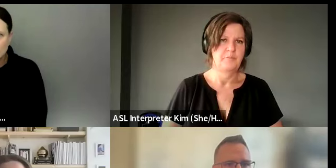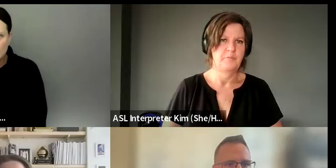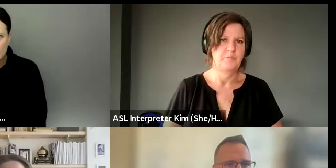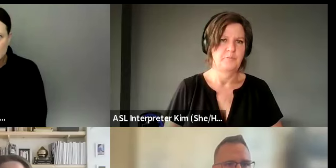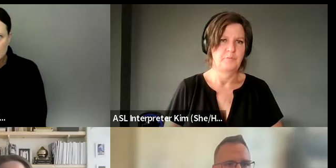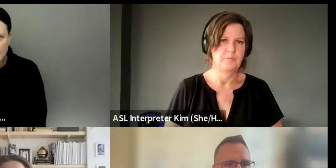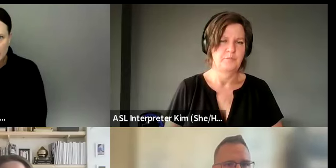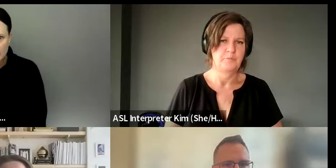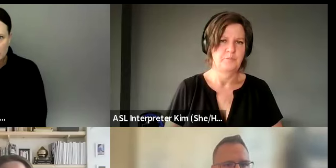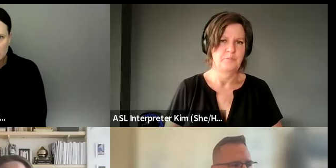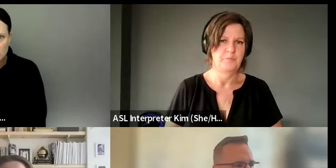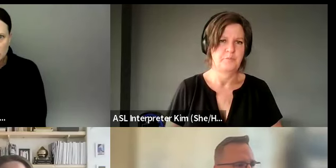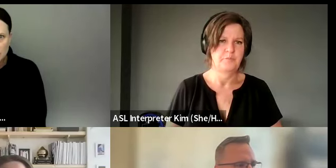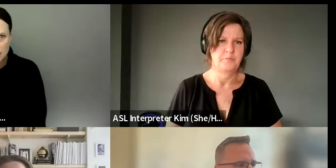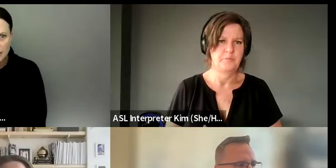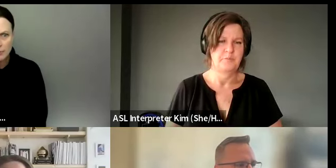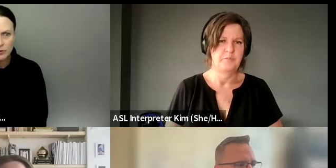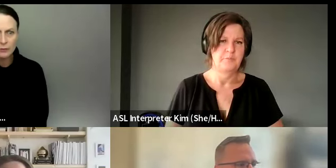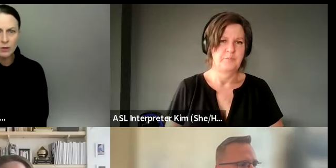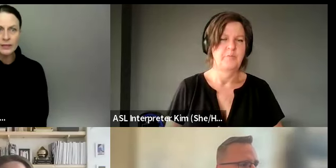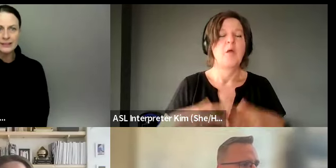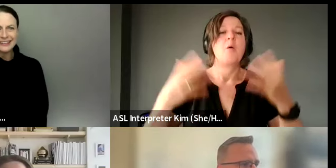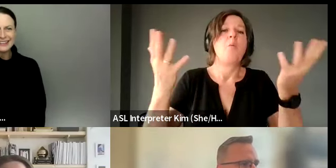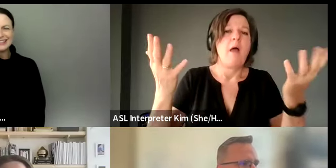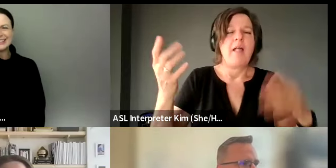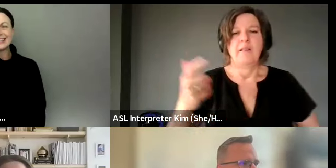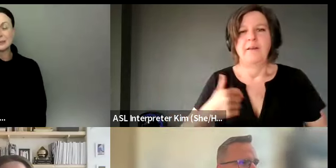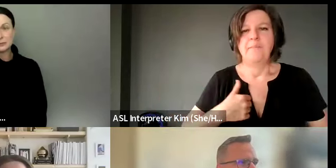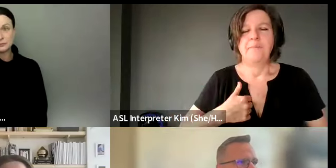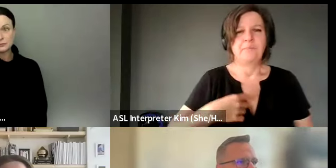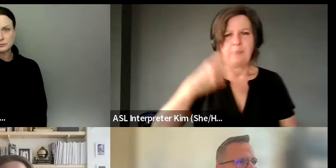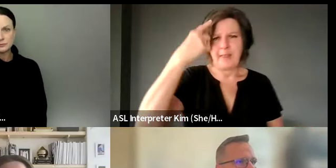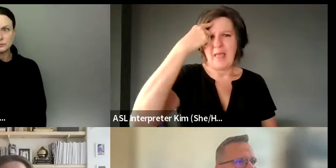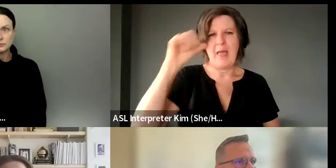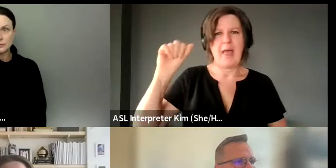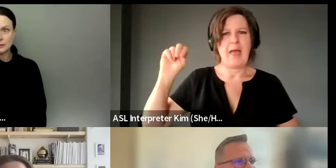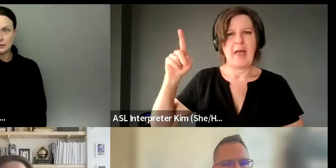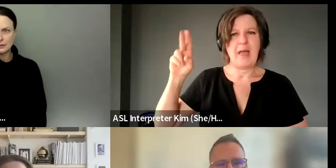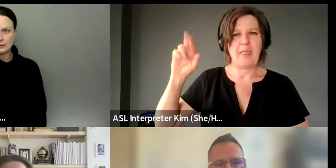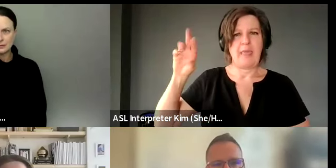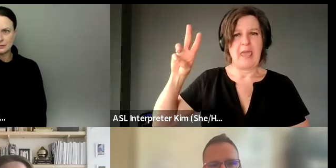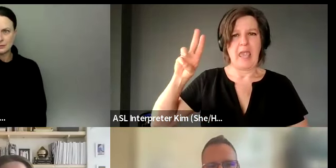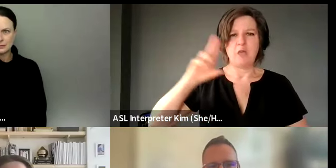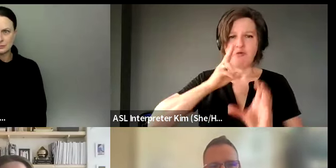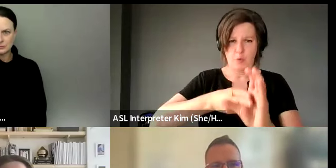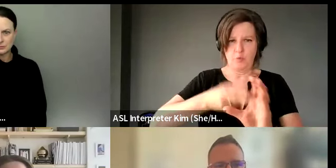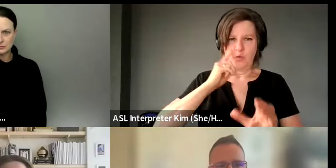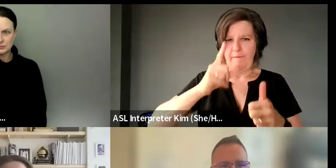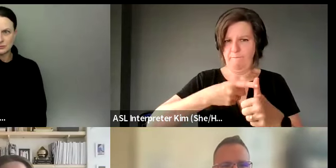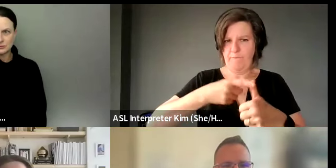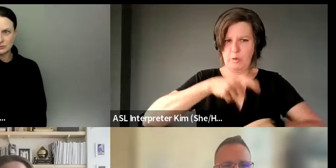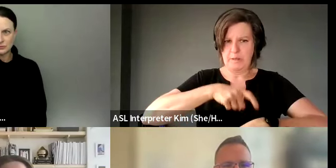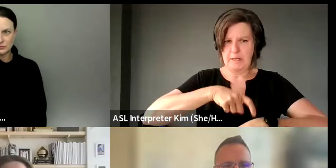No new faces. Catherine, did you want to say anything Well, before we get rolling? I think Andrew is joining for the first time